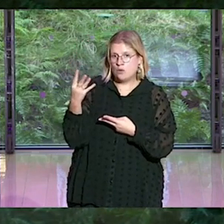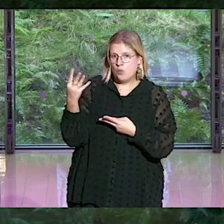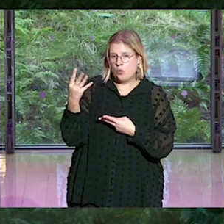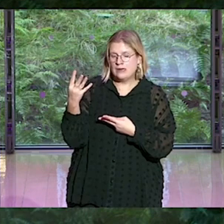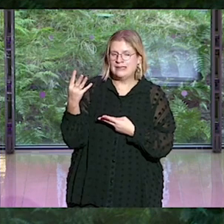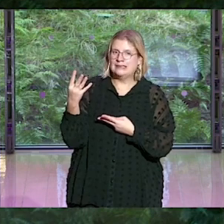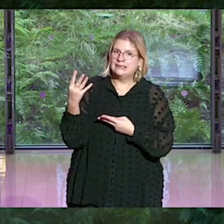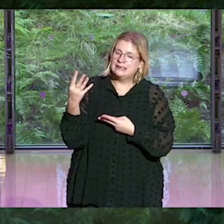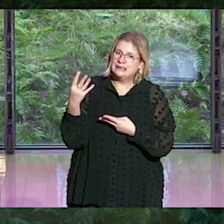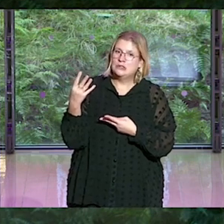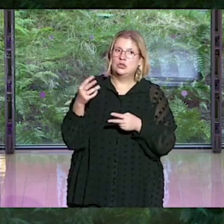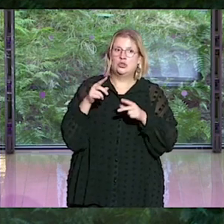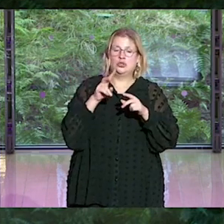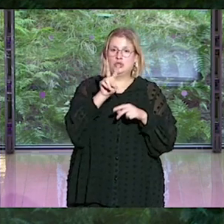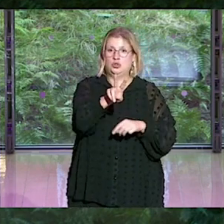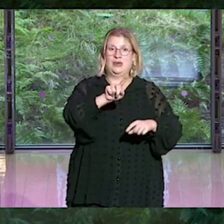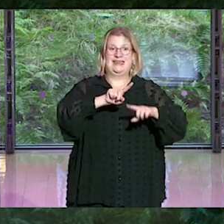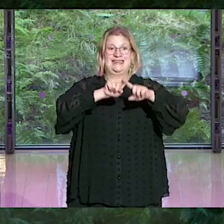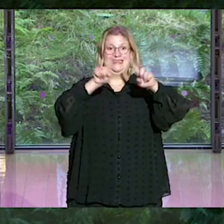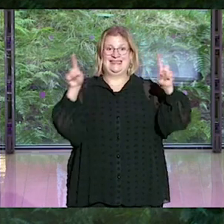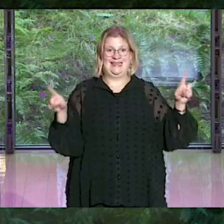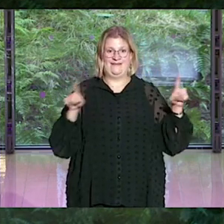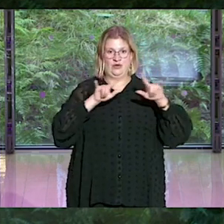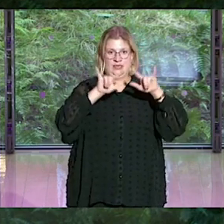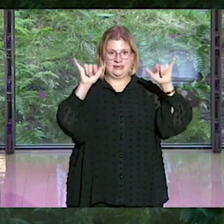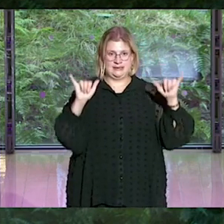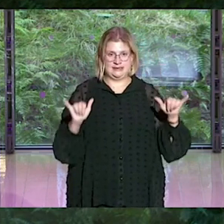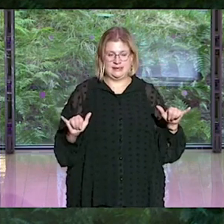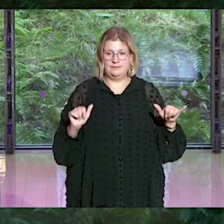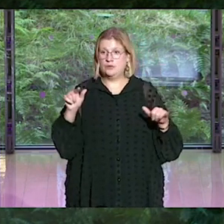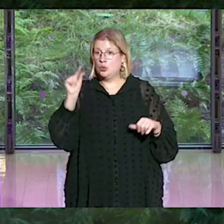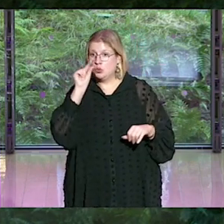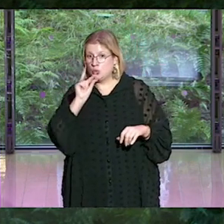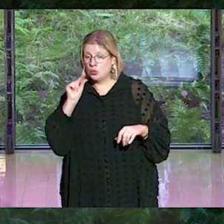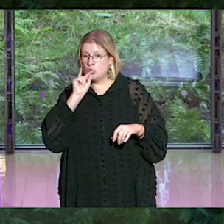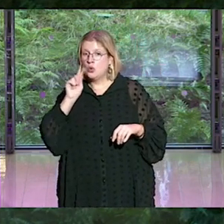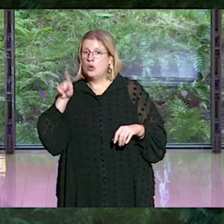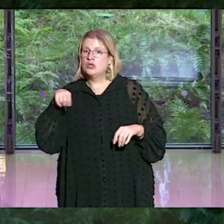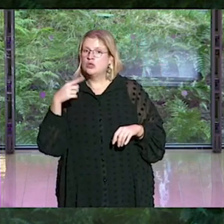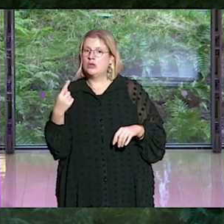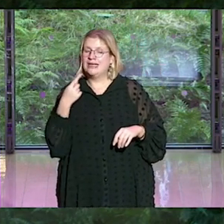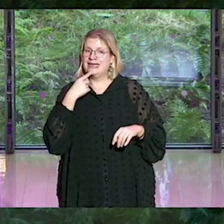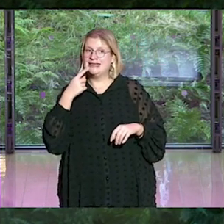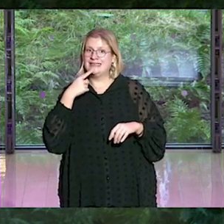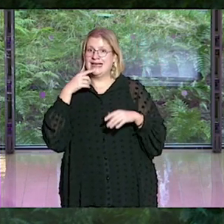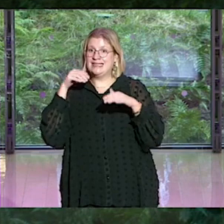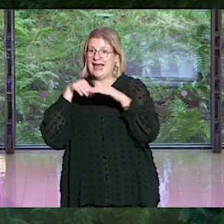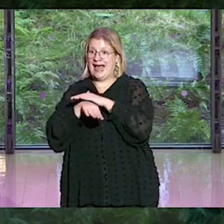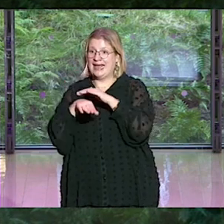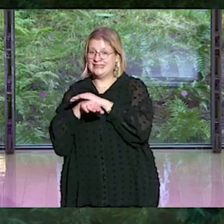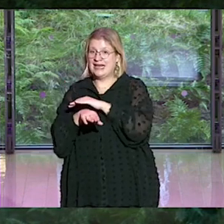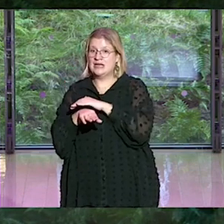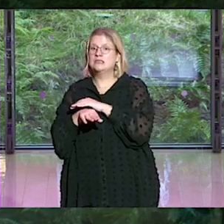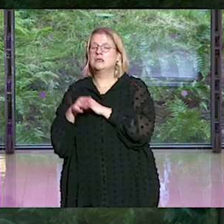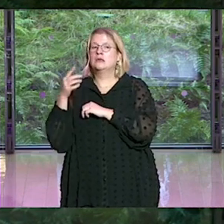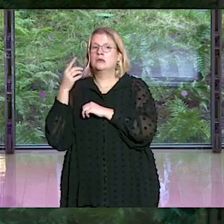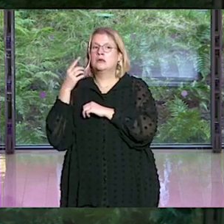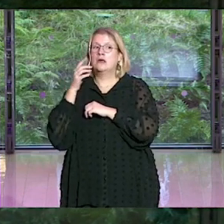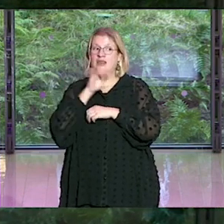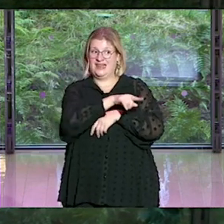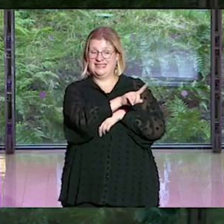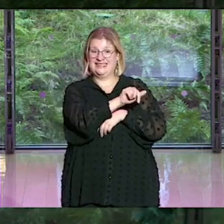GA4. Those are two different systems, and Google is only guaranteeing us access to that historical data in